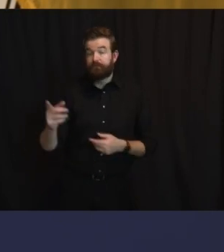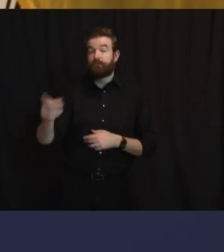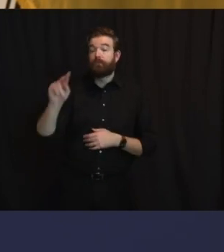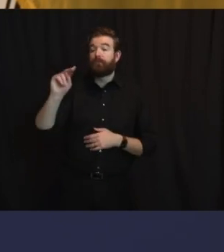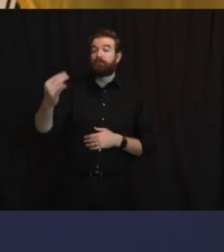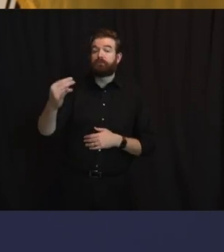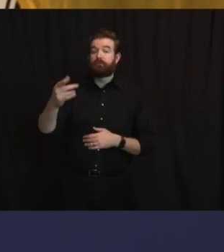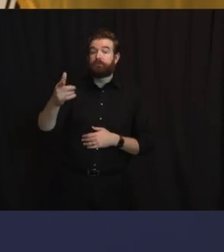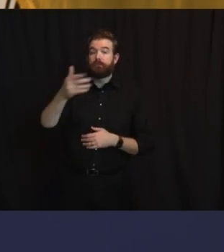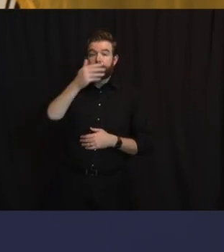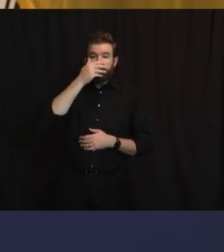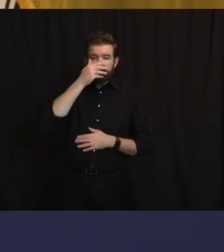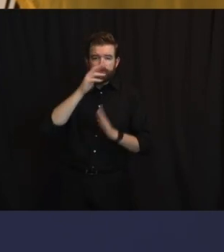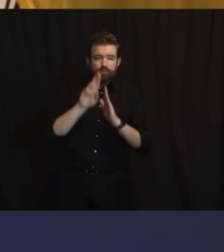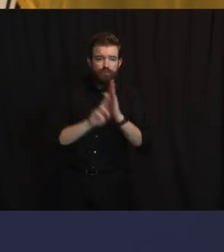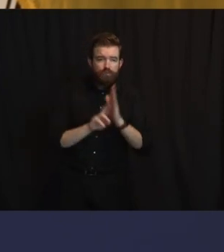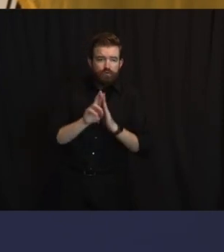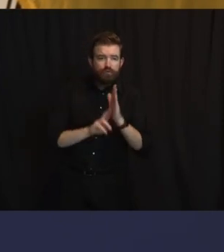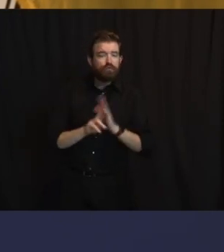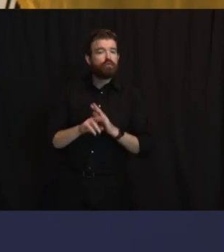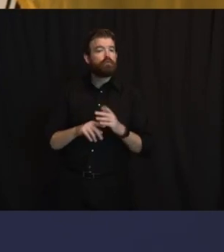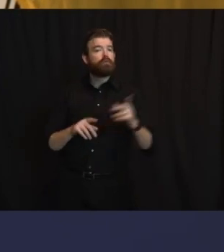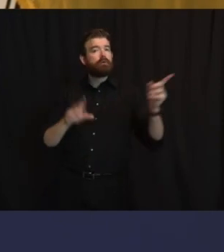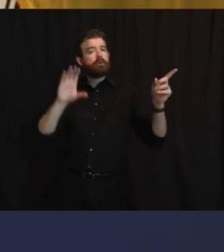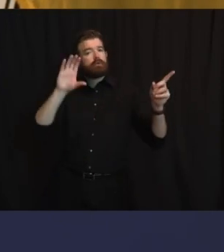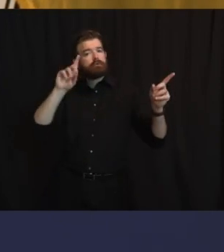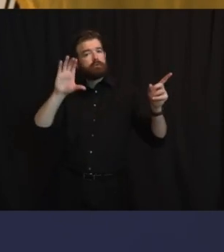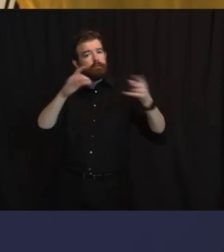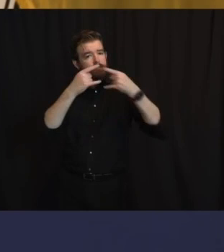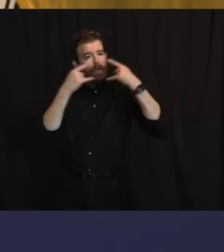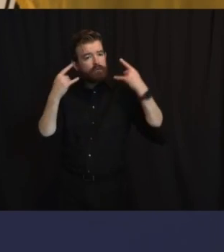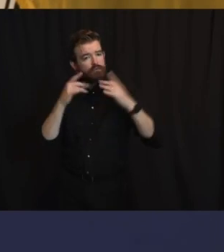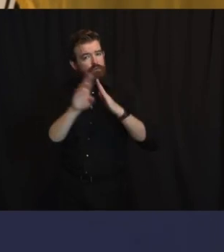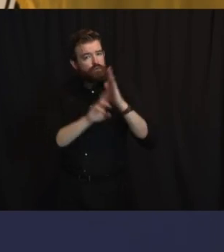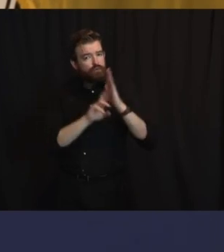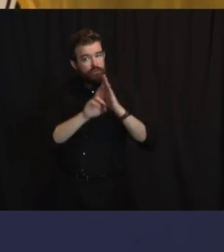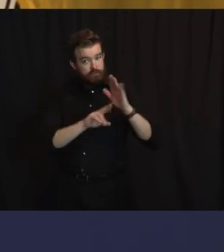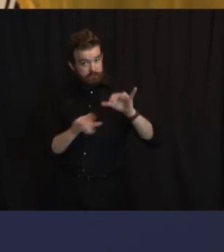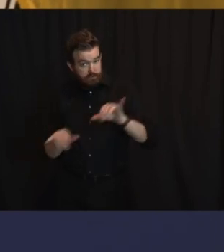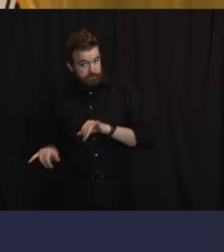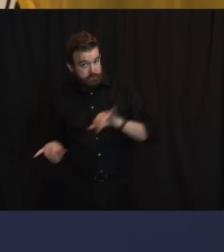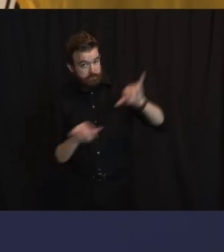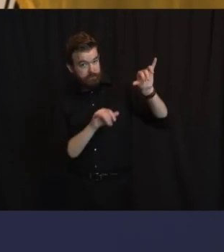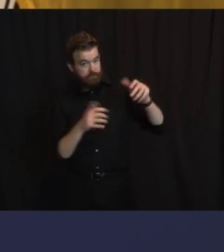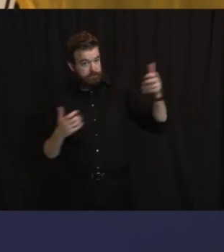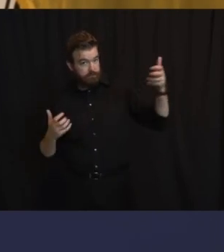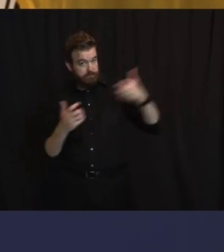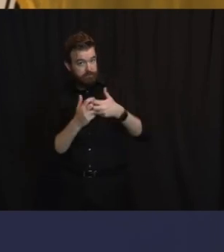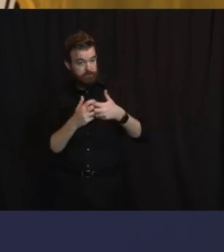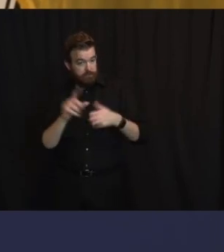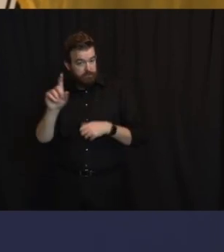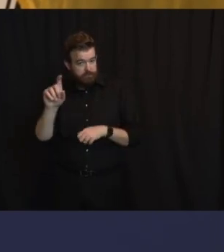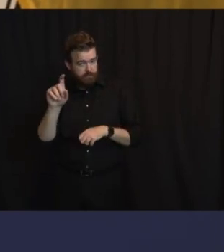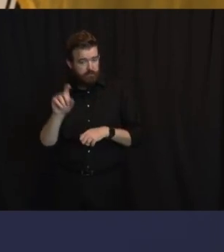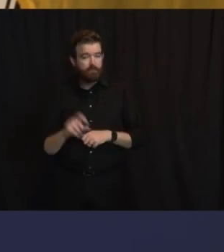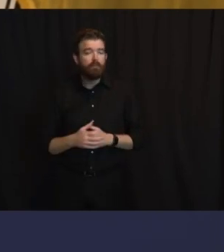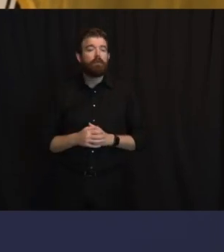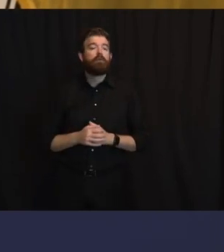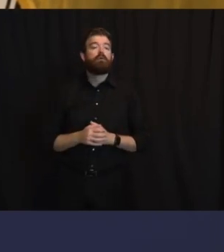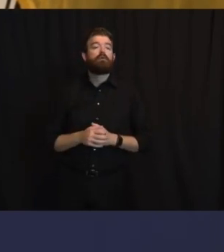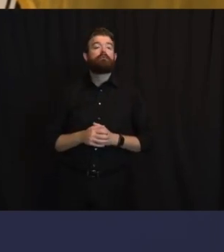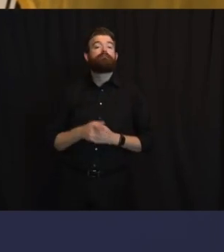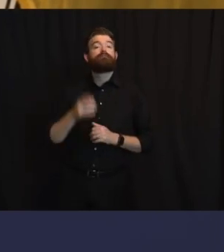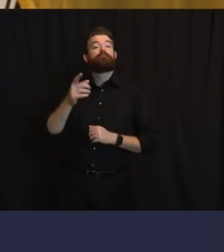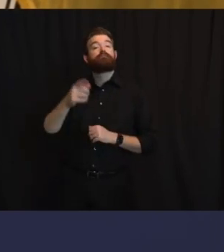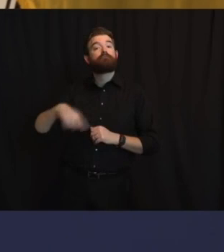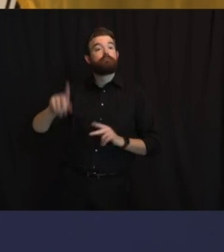differ? And are you concerned at all that the rules are getting complex or nuanced for vaccinated, non-vaccinated people, so that people